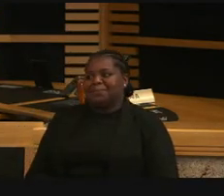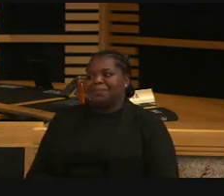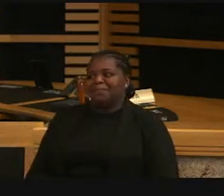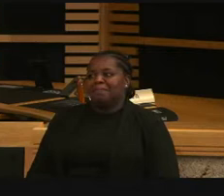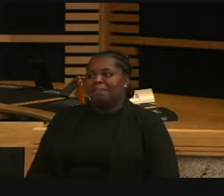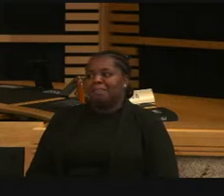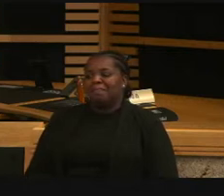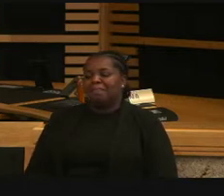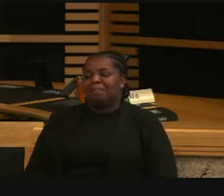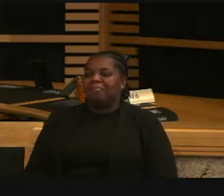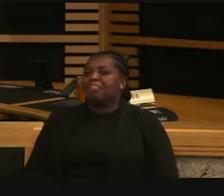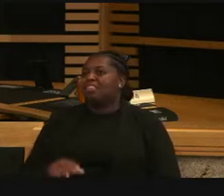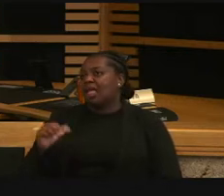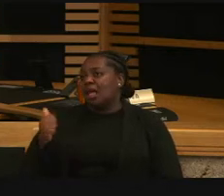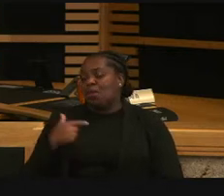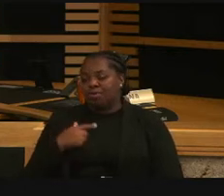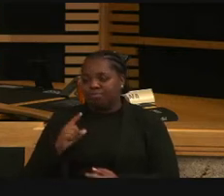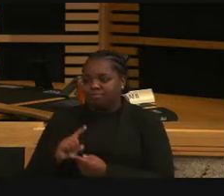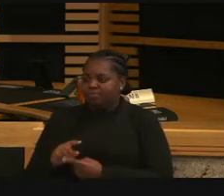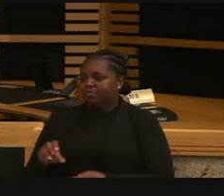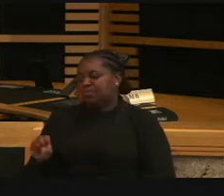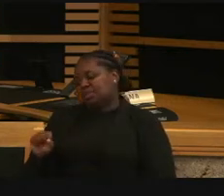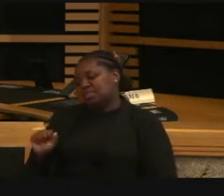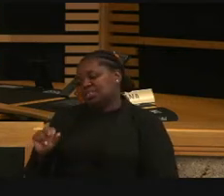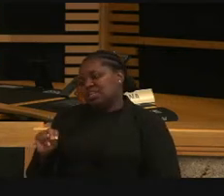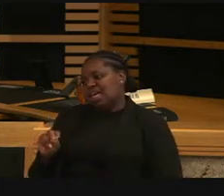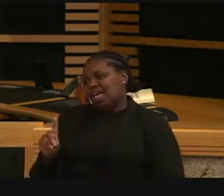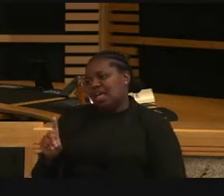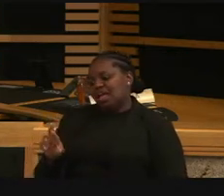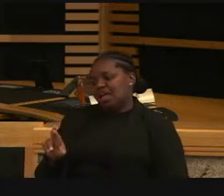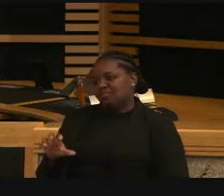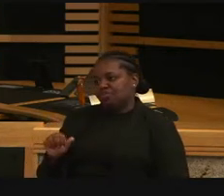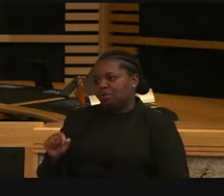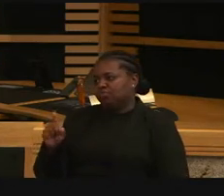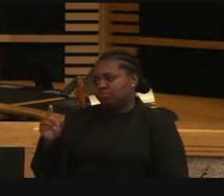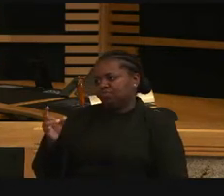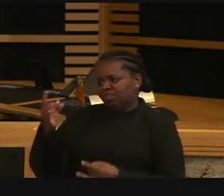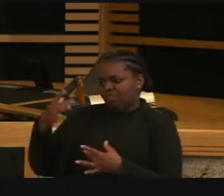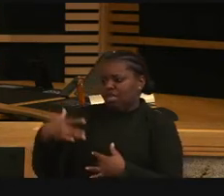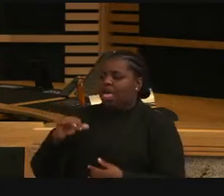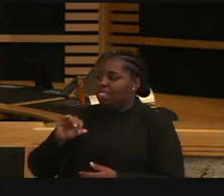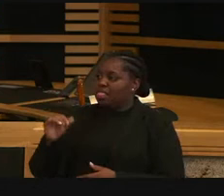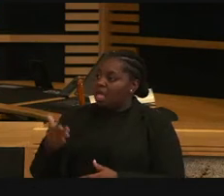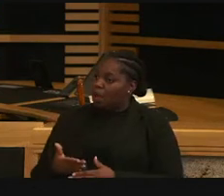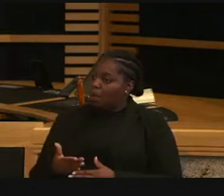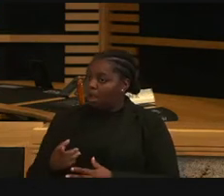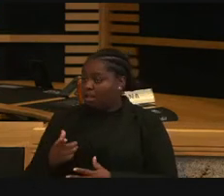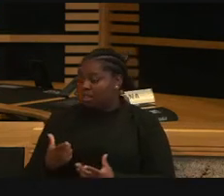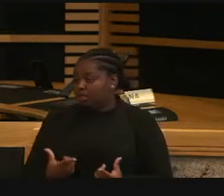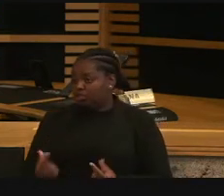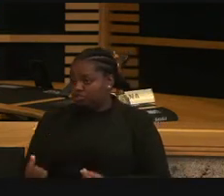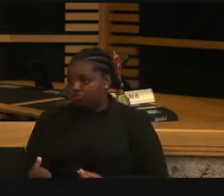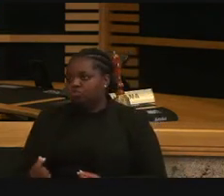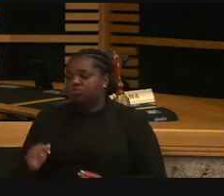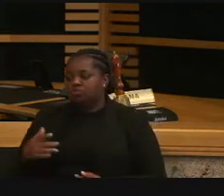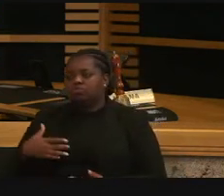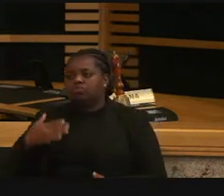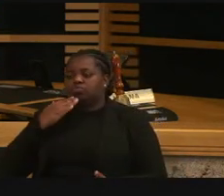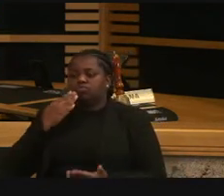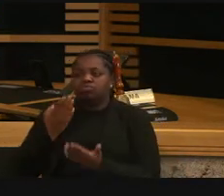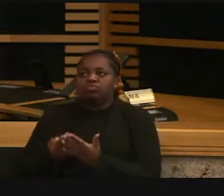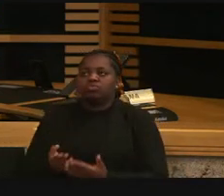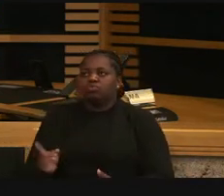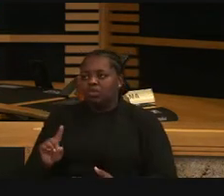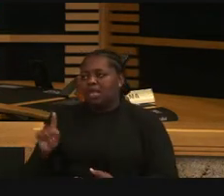we then met with Sandra, who briefed us on the work they are doing there, and our recommendation is